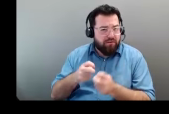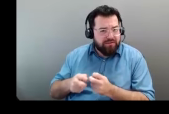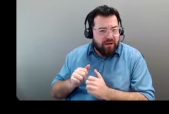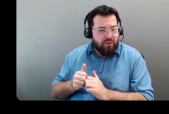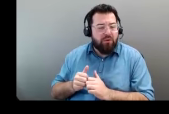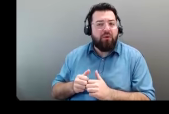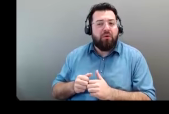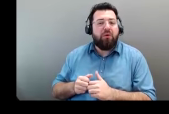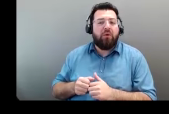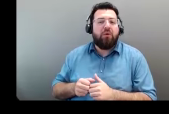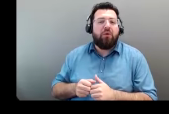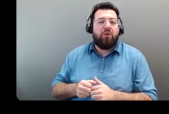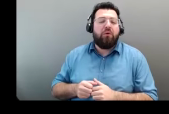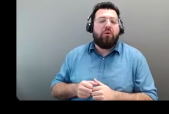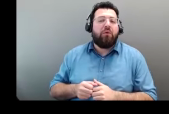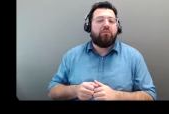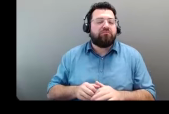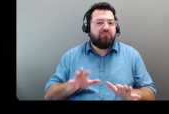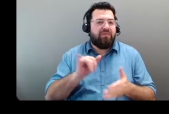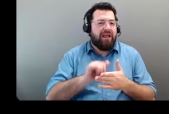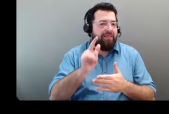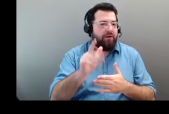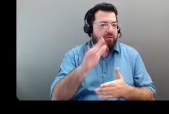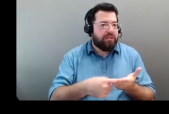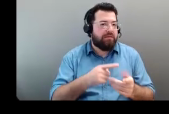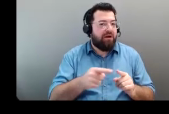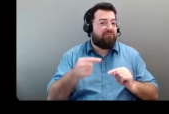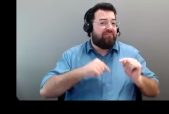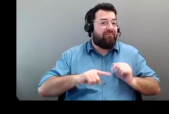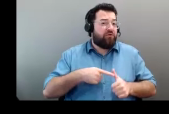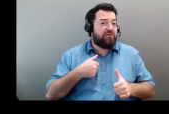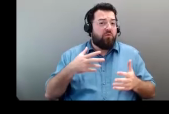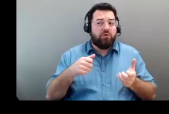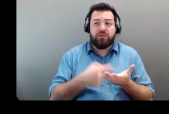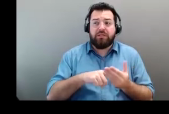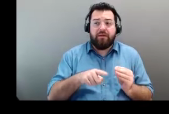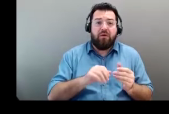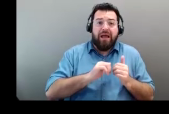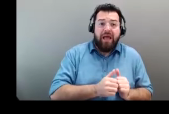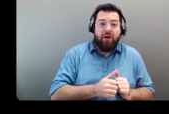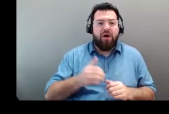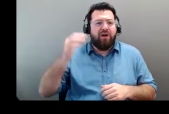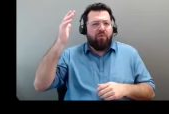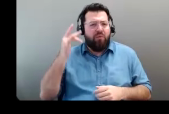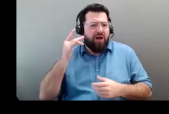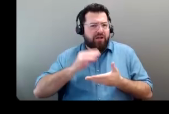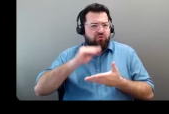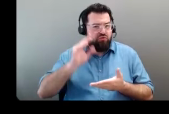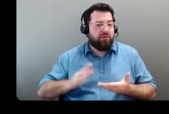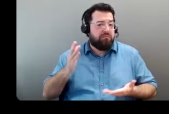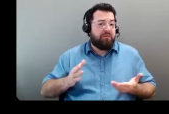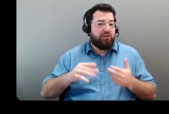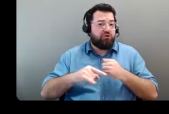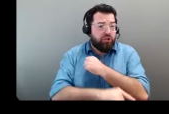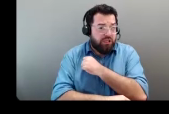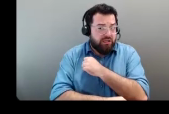we'll be talking about. But first, I wanted to talk about why and how students might be cheating from a student's perspective.